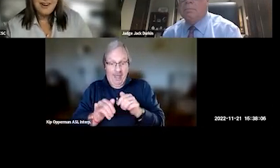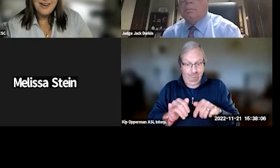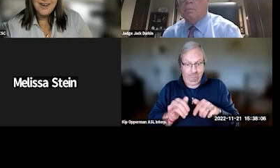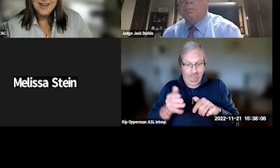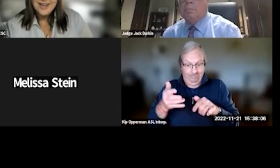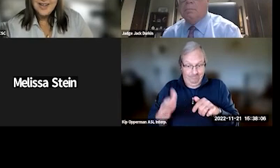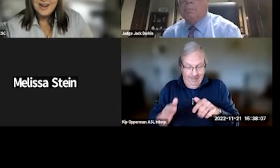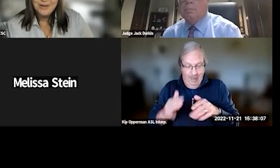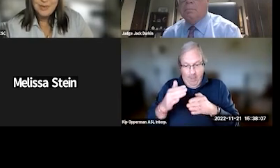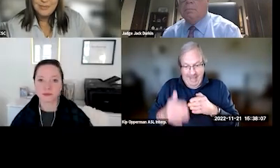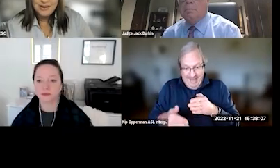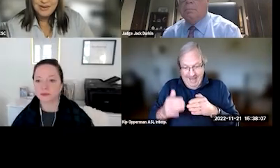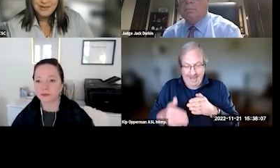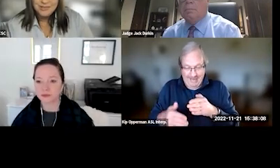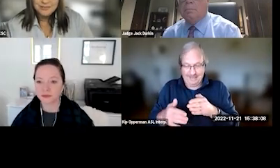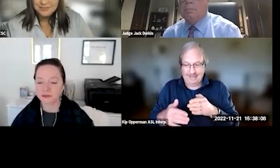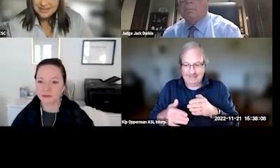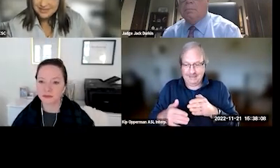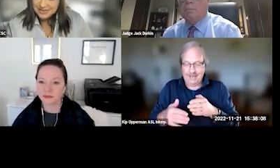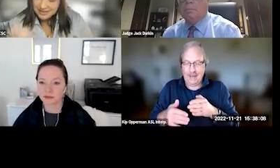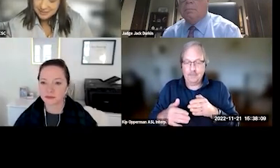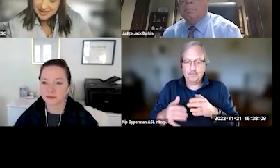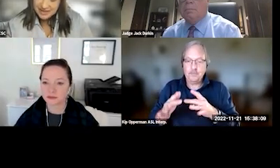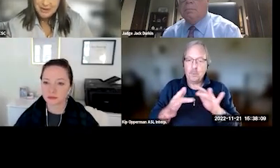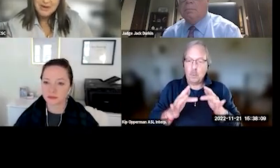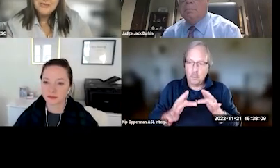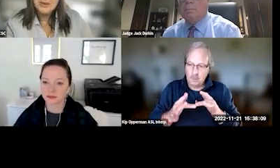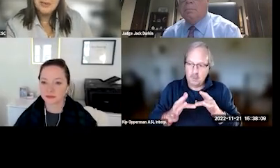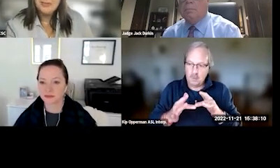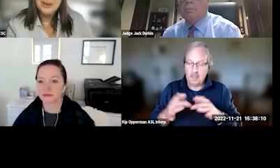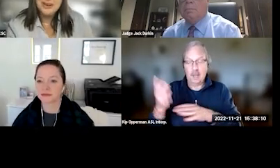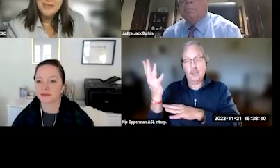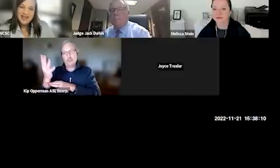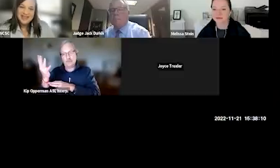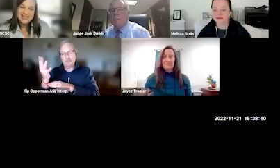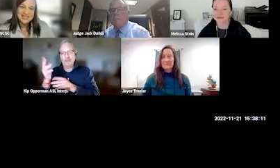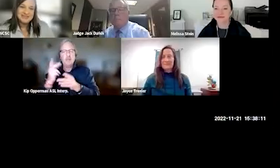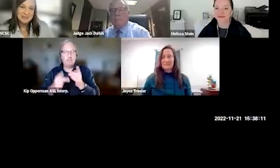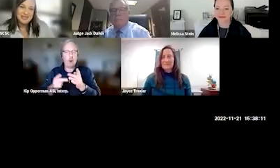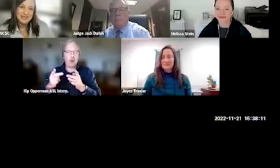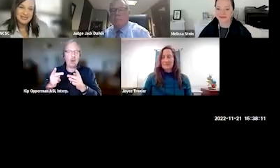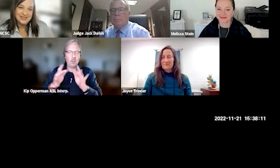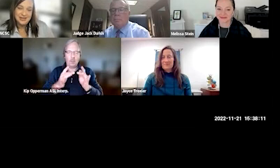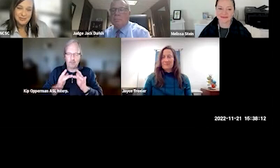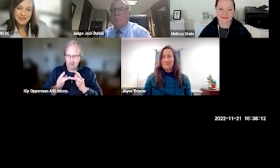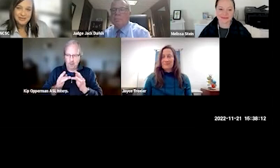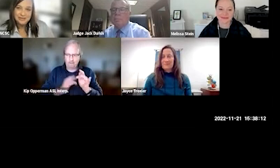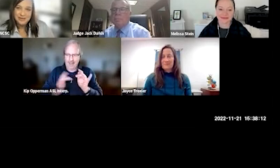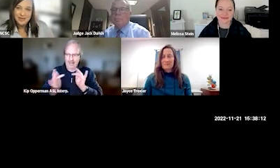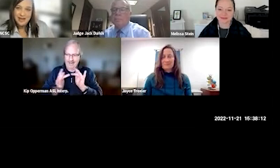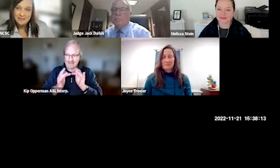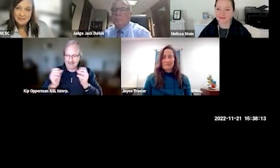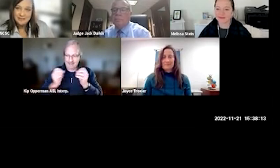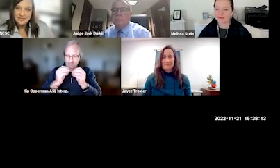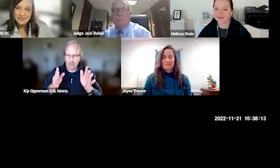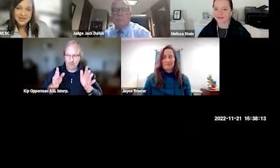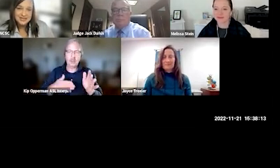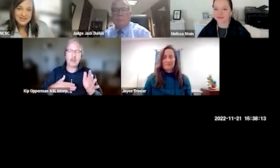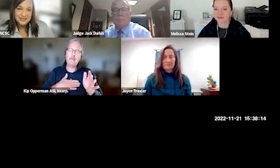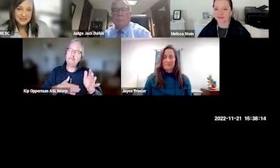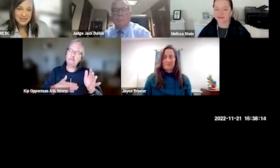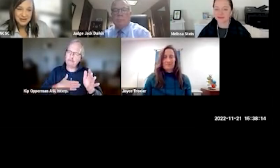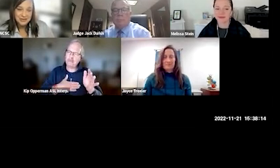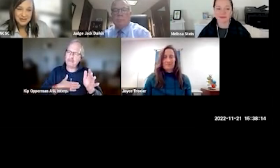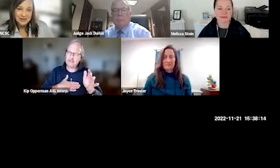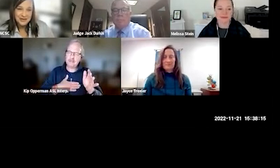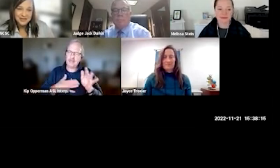end our webinar, the speaking part of our webinar. My contact information is there. Please do don't